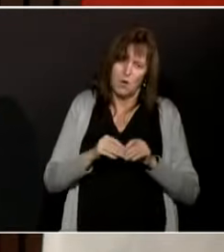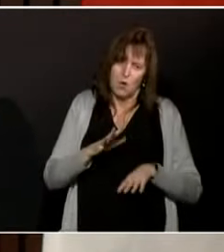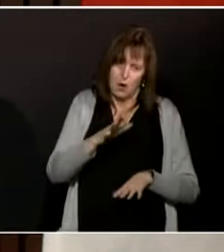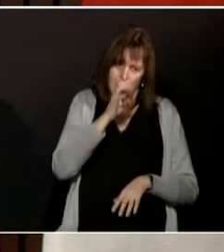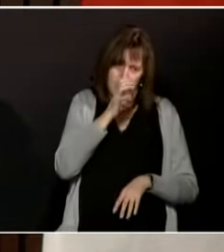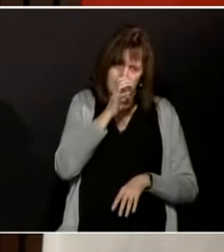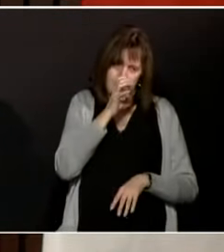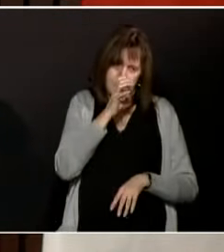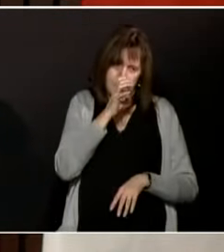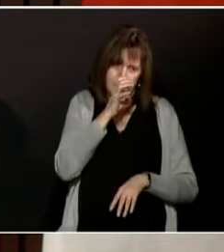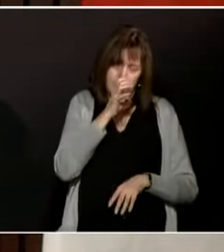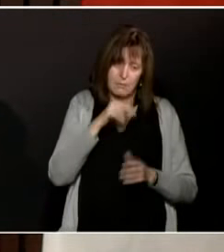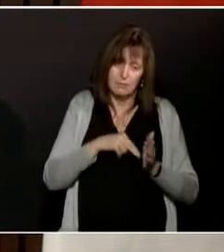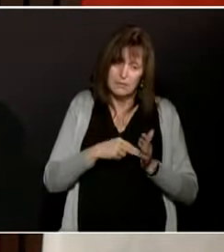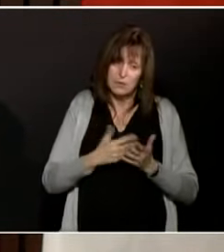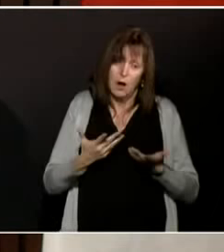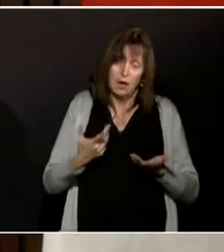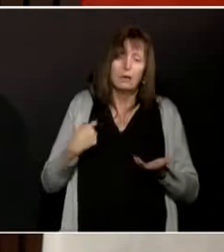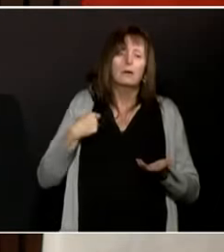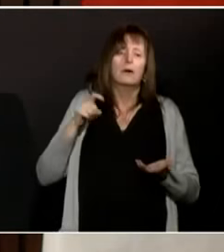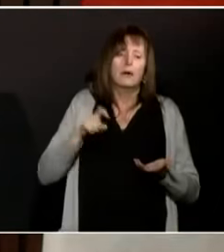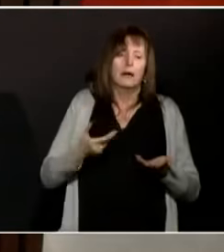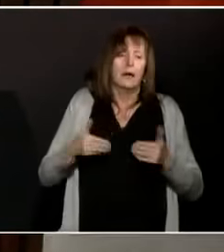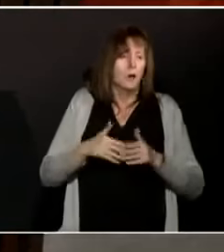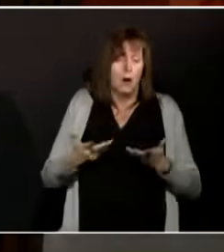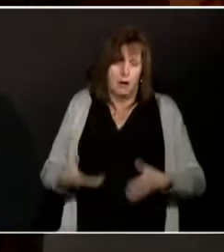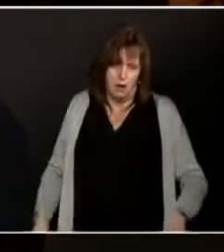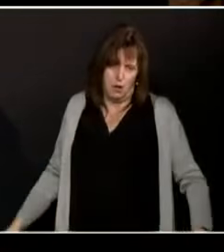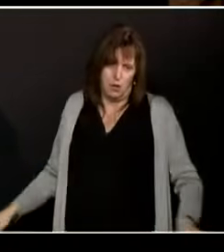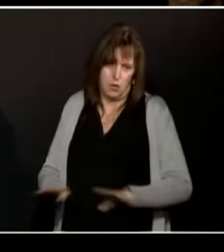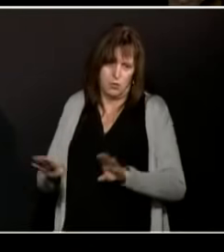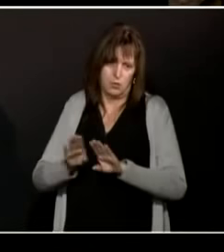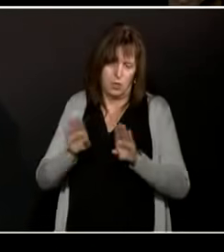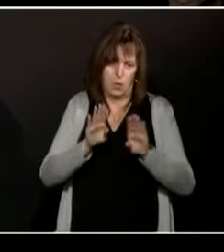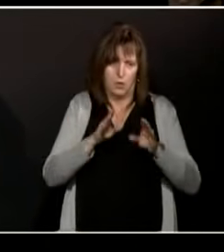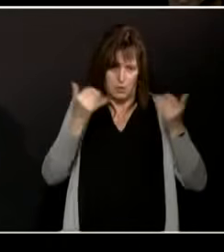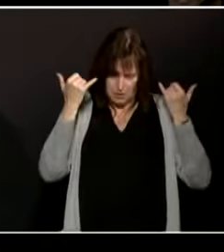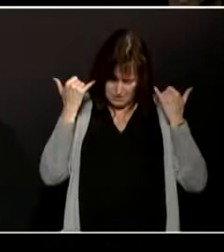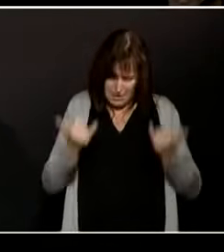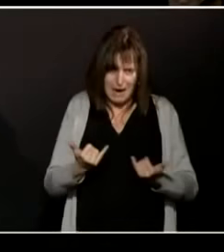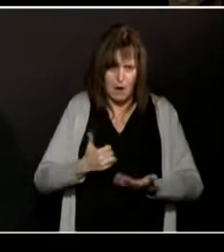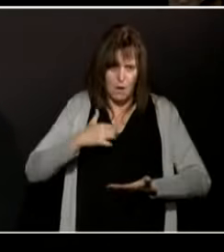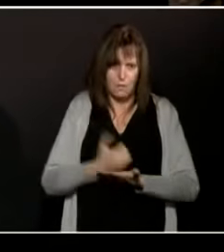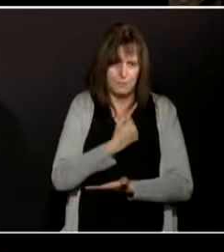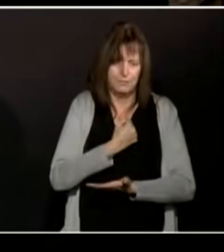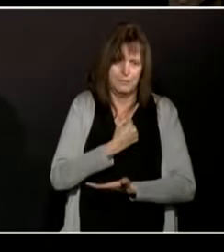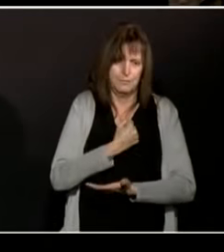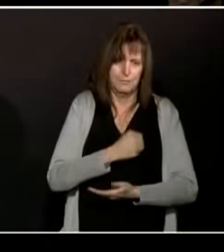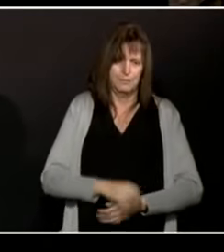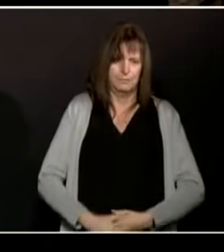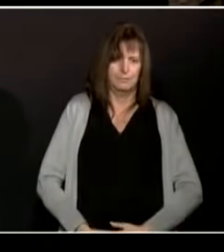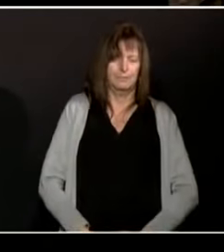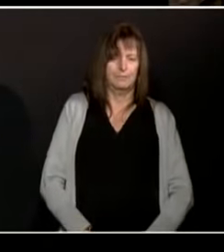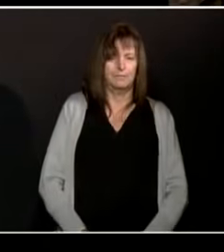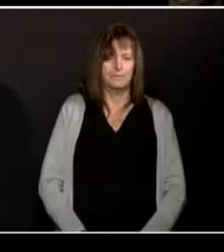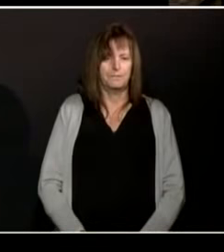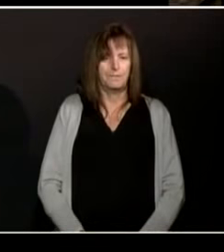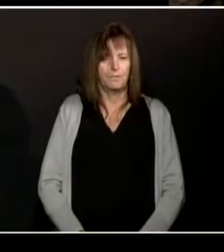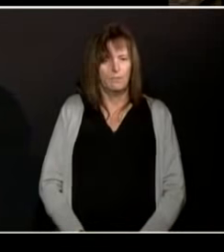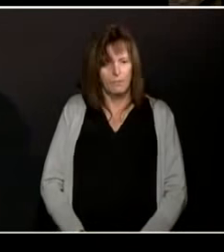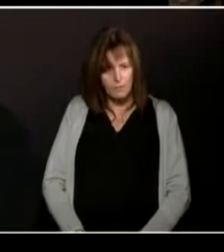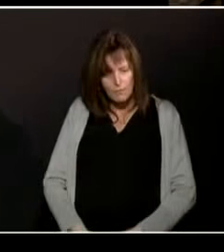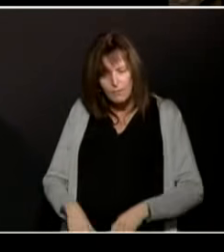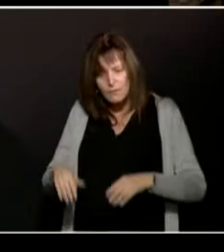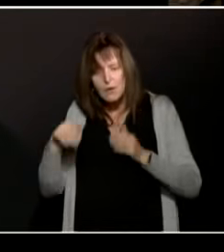Yeah, and I would add that I think in the process there is when we talked about it 2 weeks